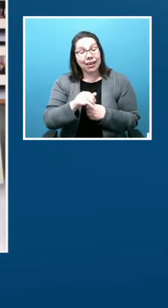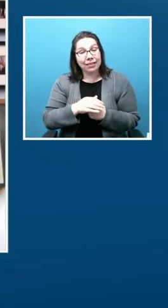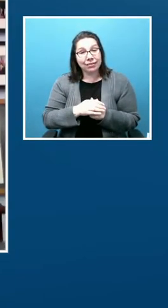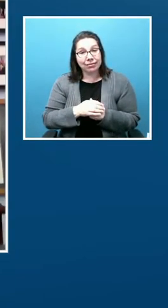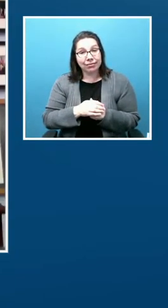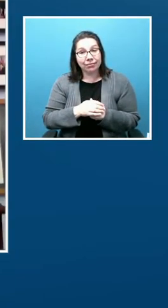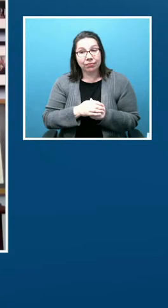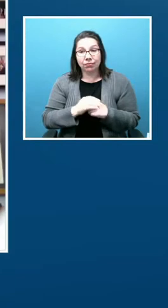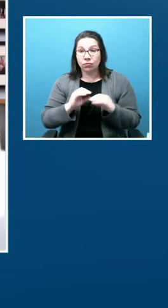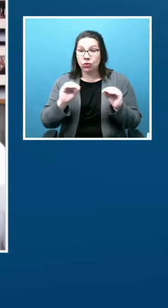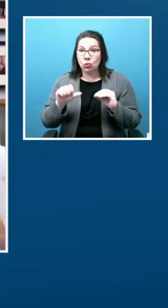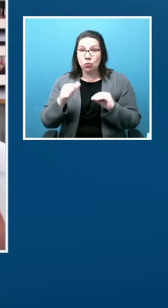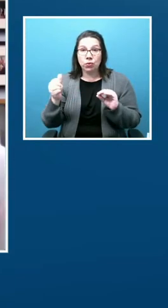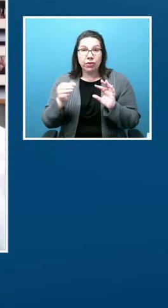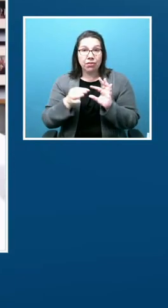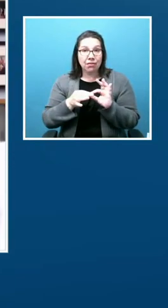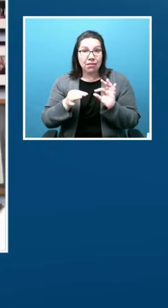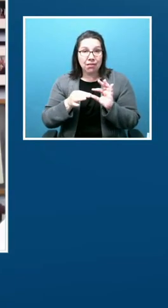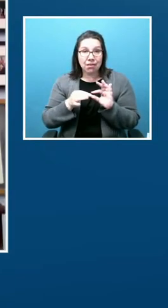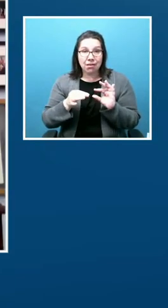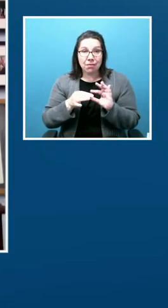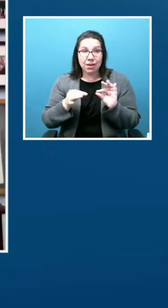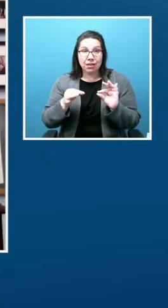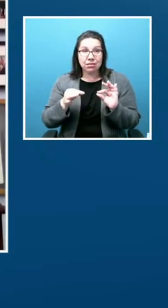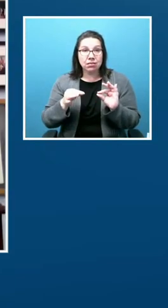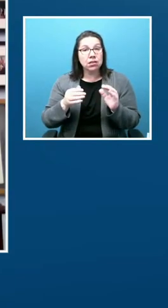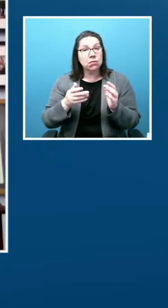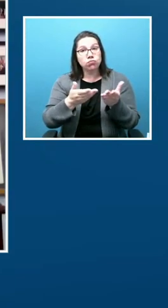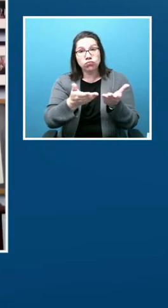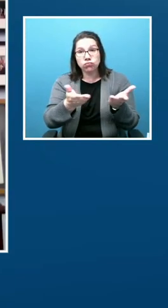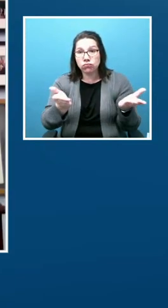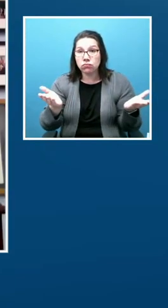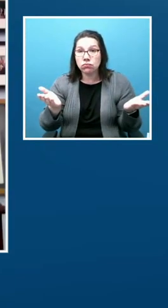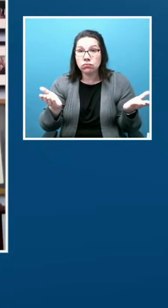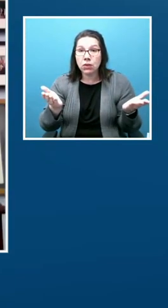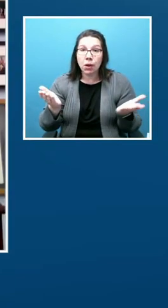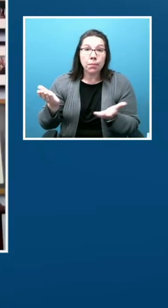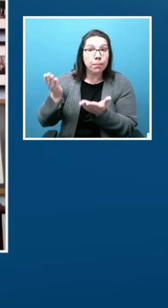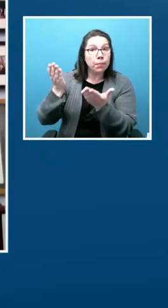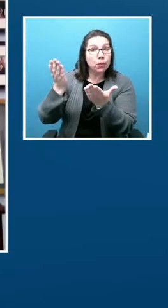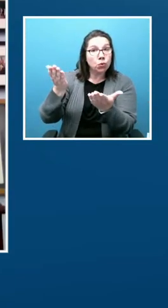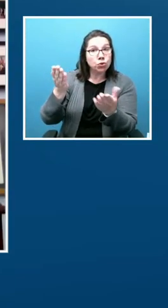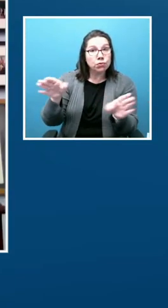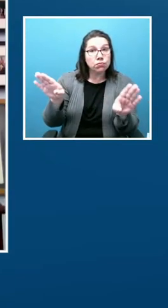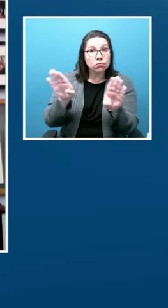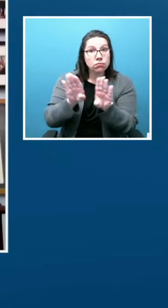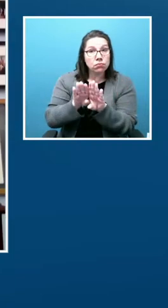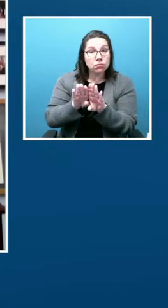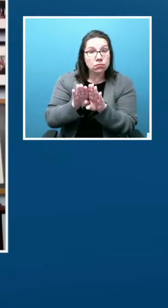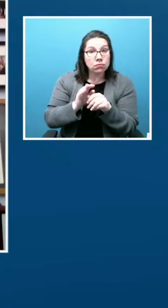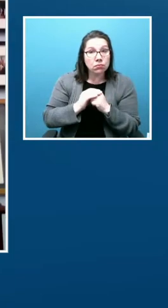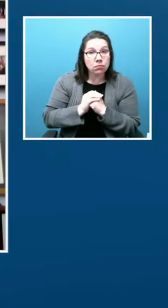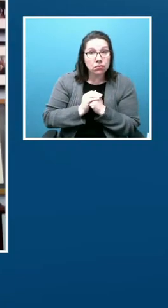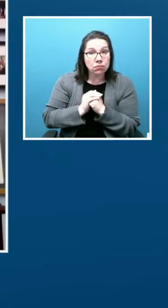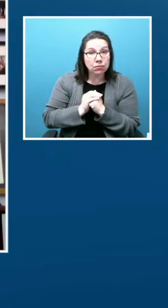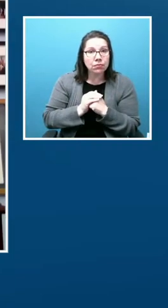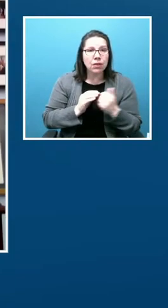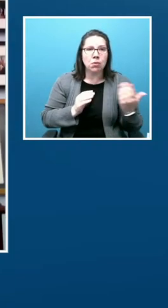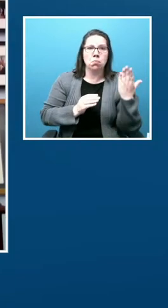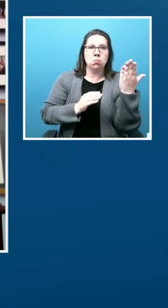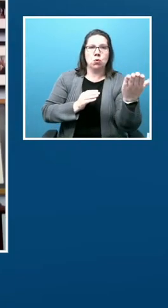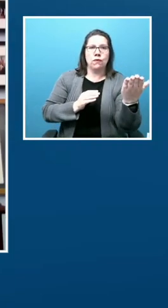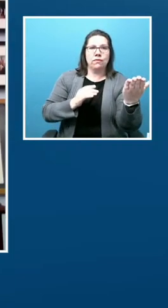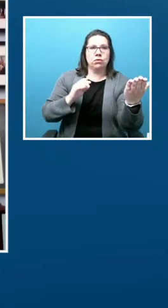there are no other comments, I will entertain a motion for adjournment. Move to adjourn.